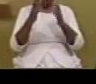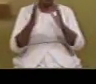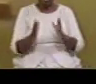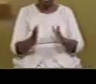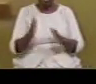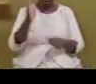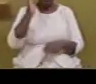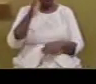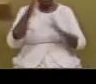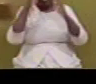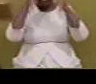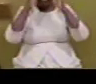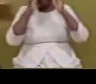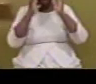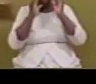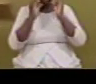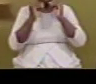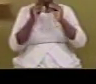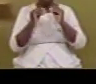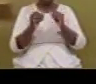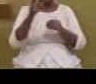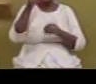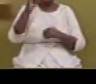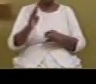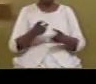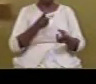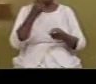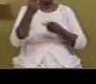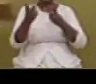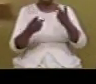will experience God's visitation today.